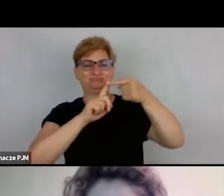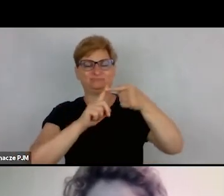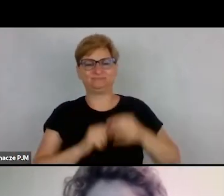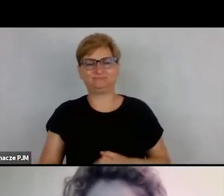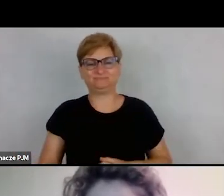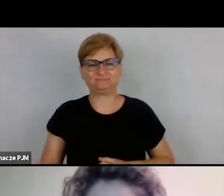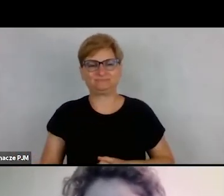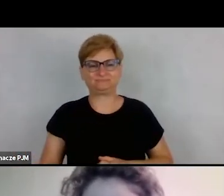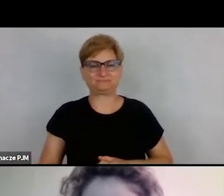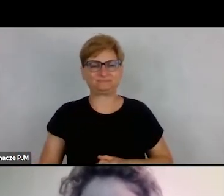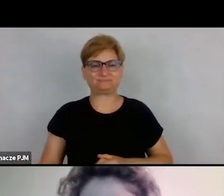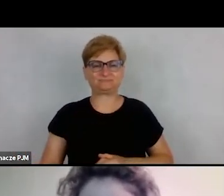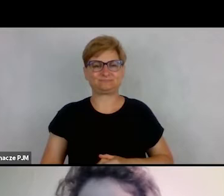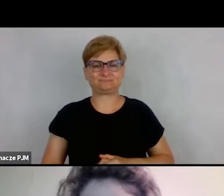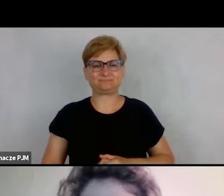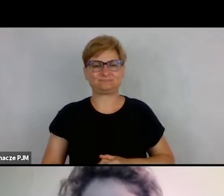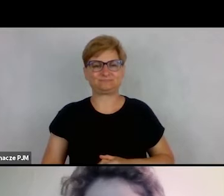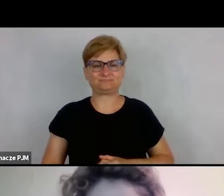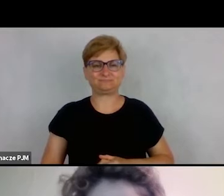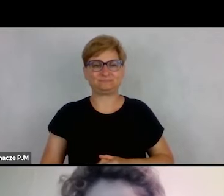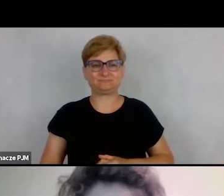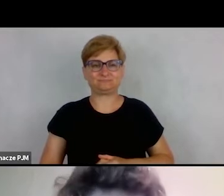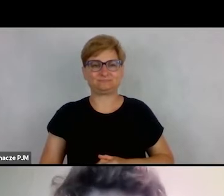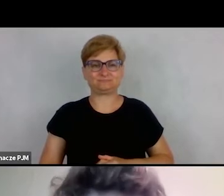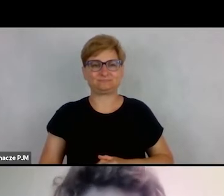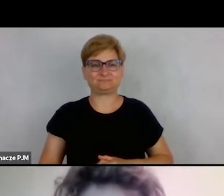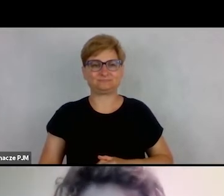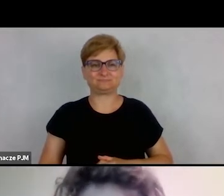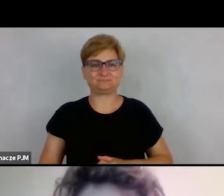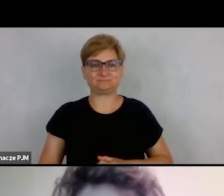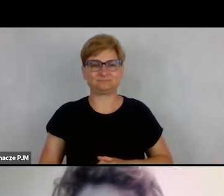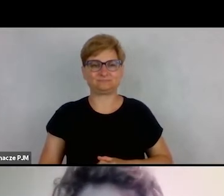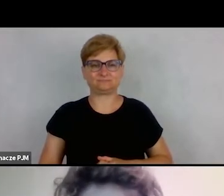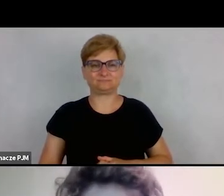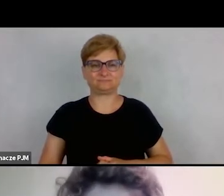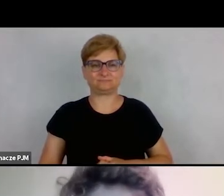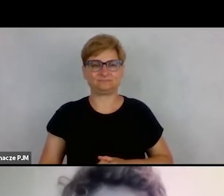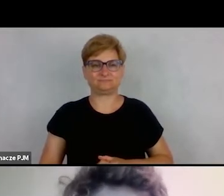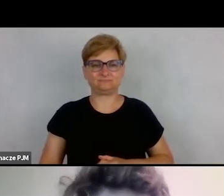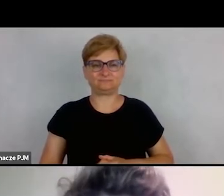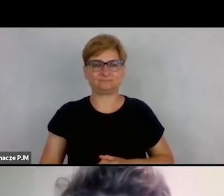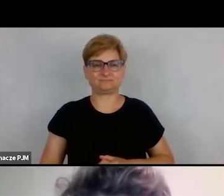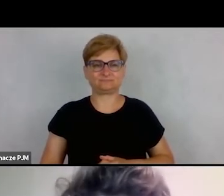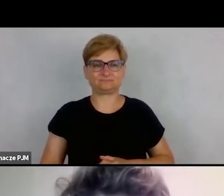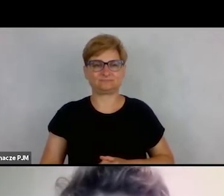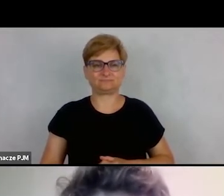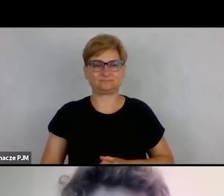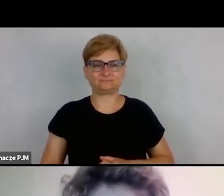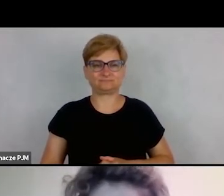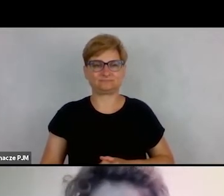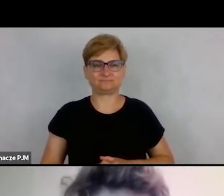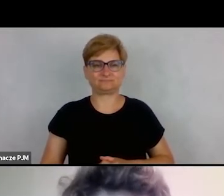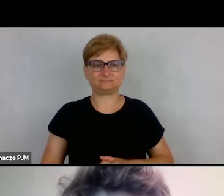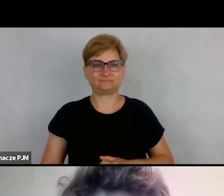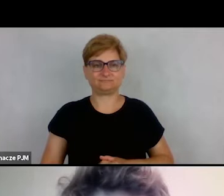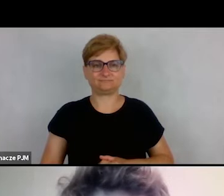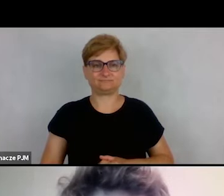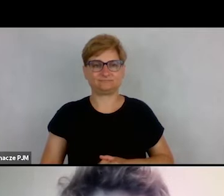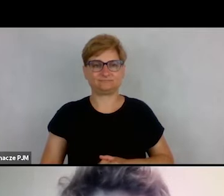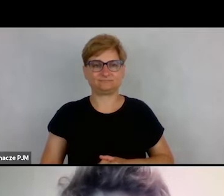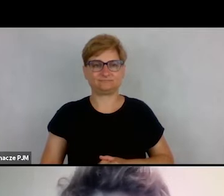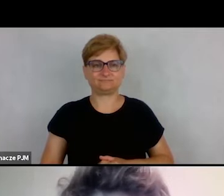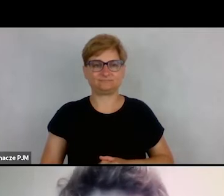addressing gender-based violence. And so I'll say I have been doing work to end men's violence really since I was in high